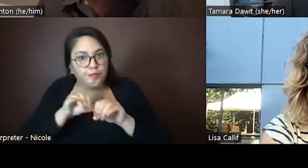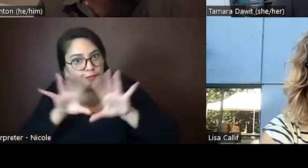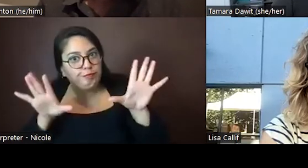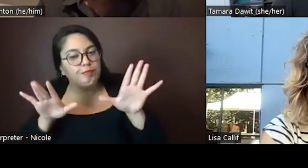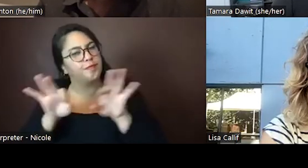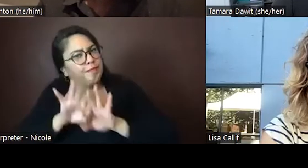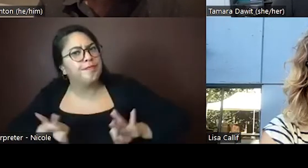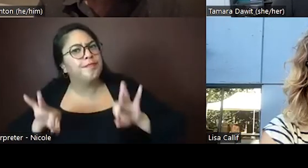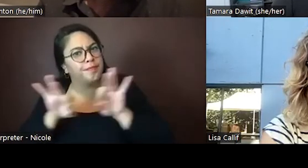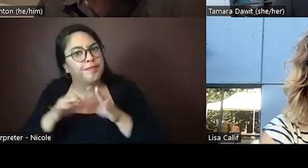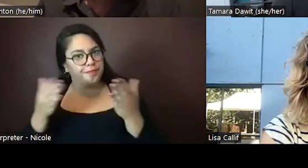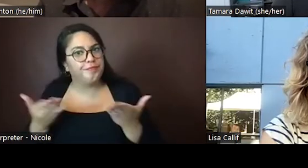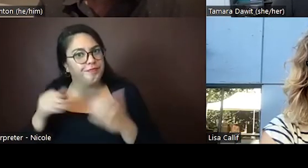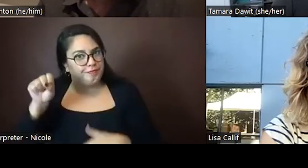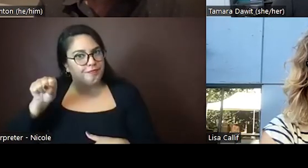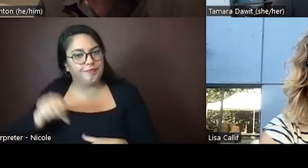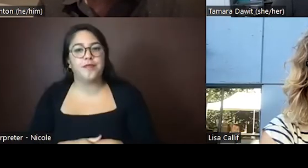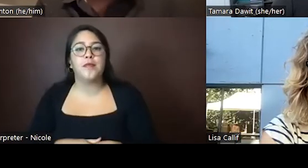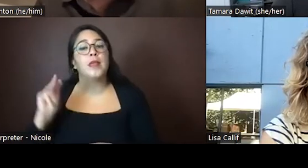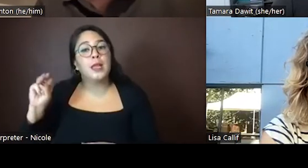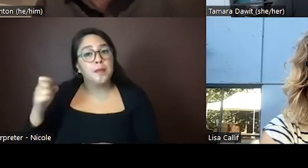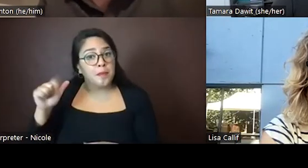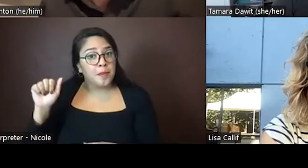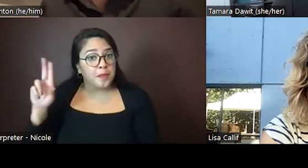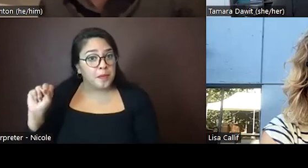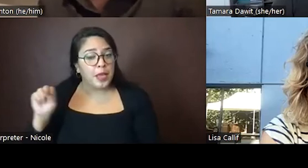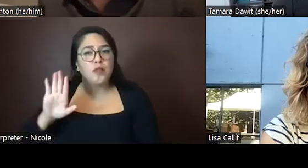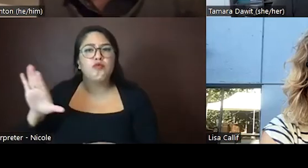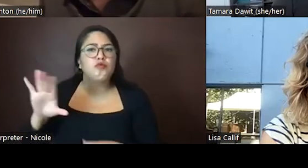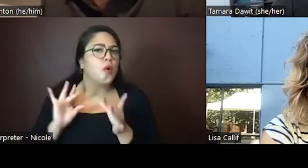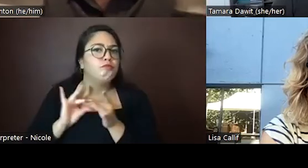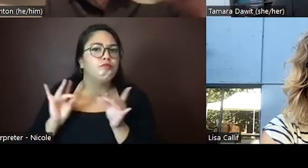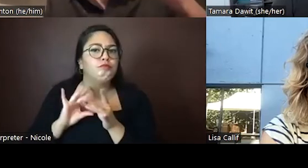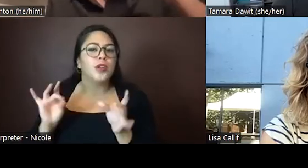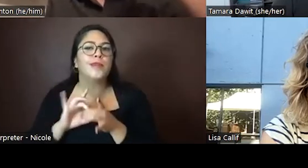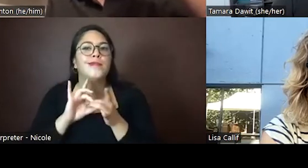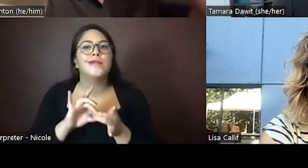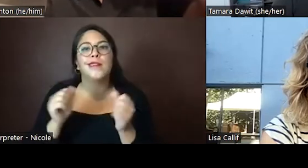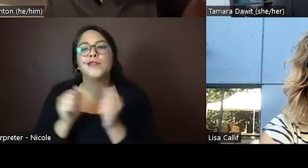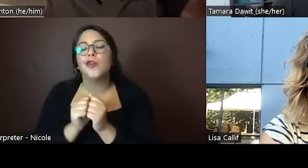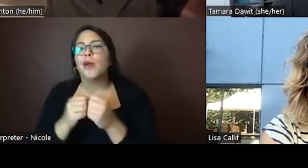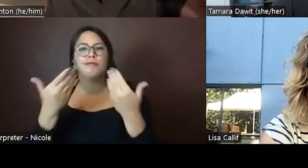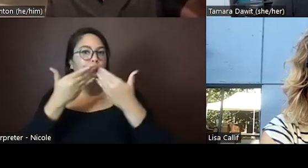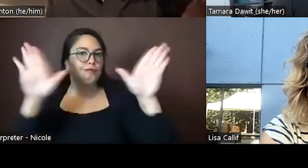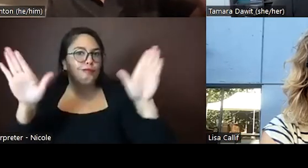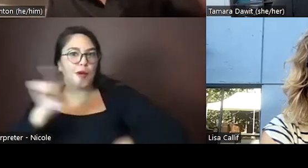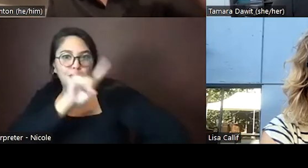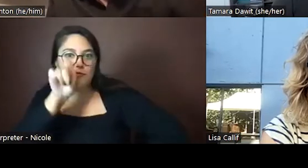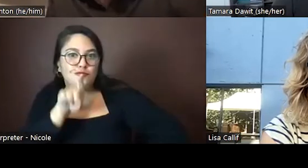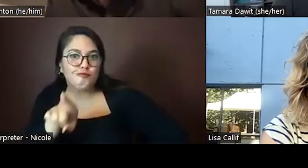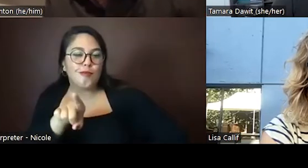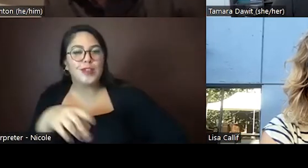here. Megan, what would be your commentary about this question of this broad question of the artistic